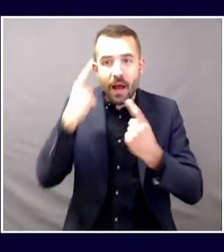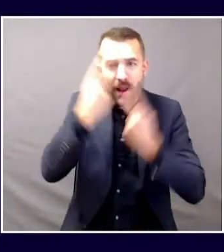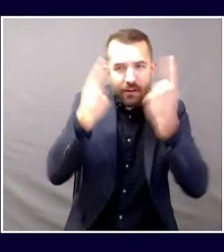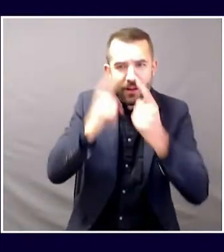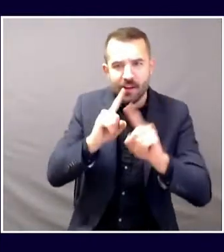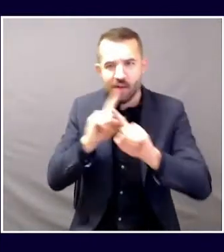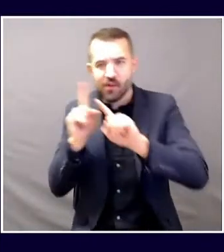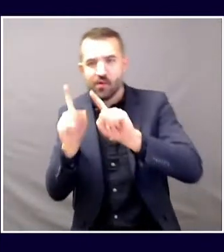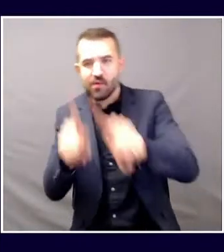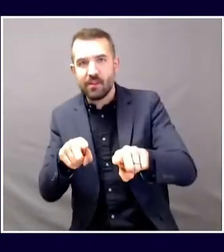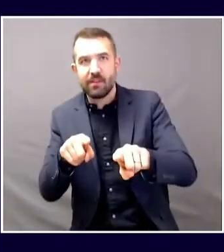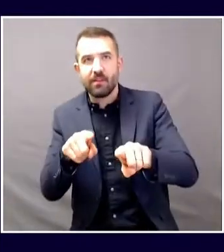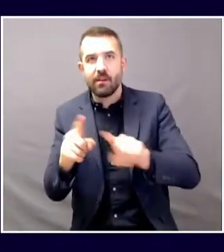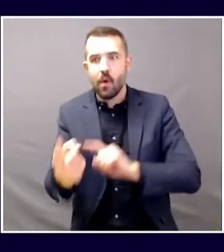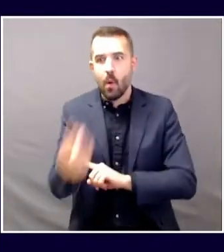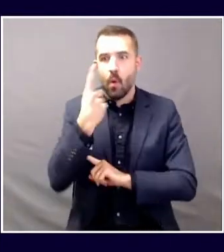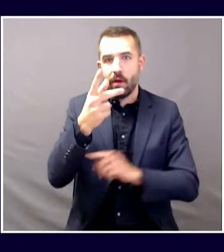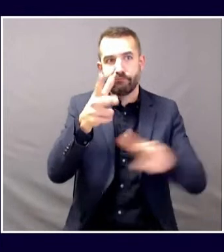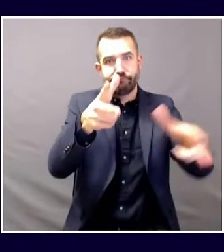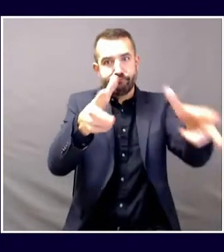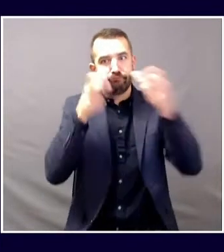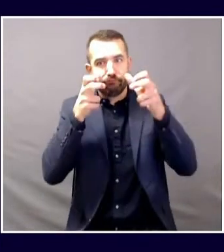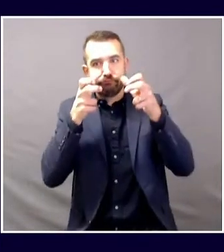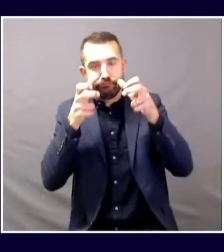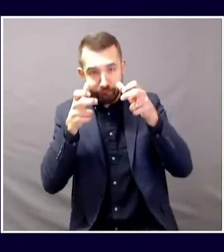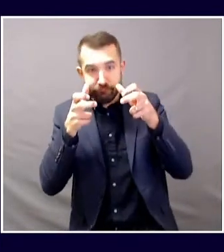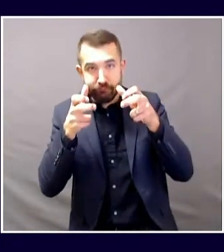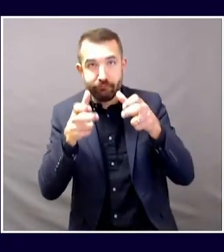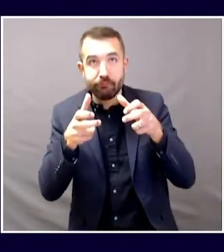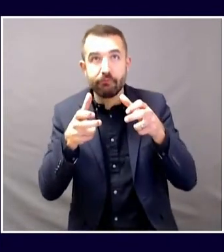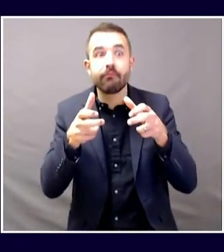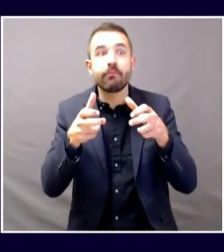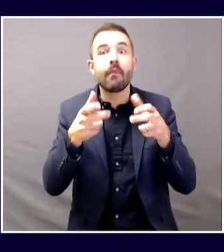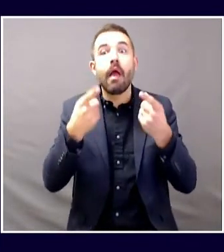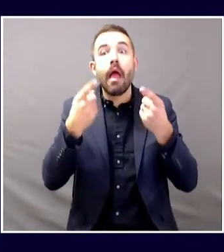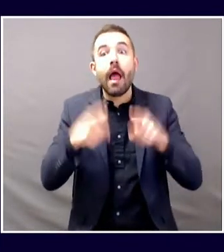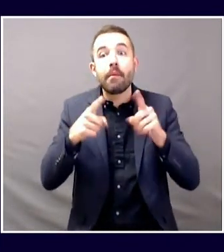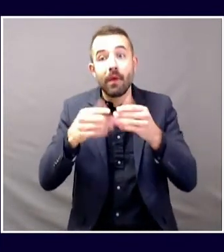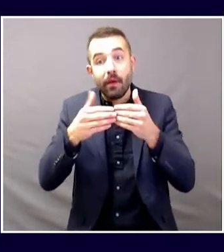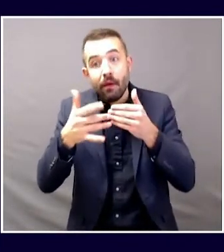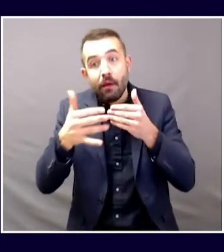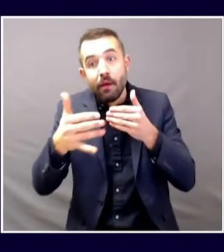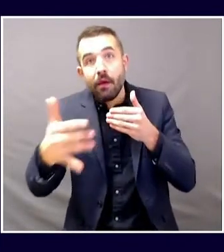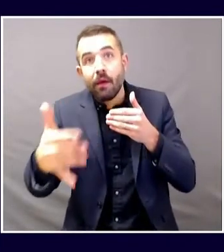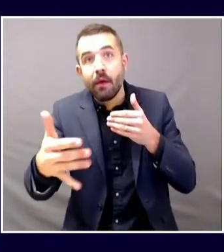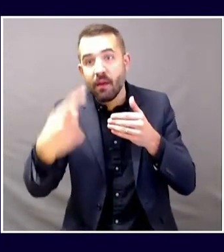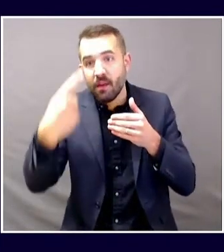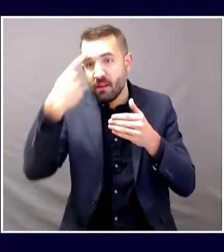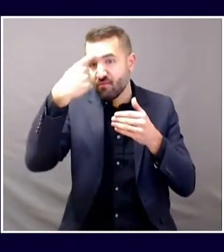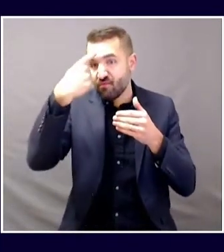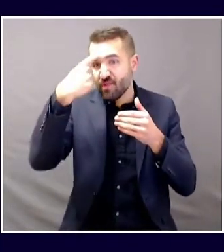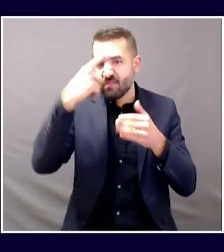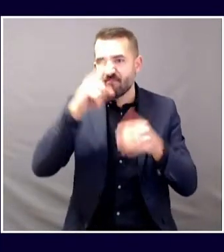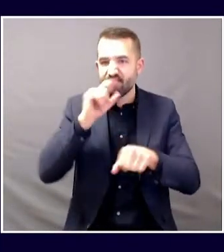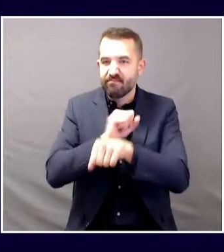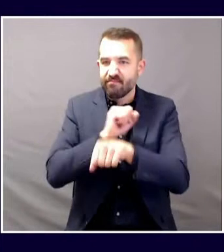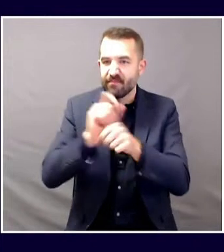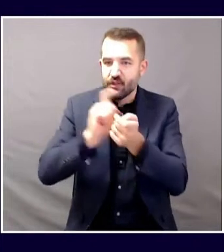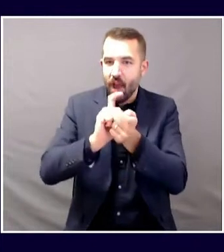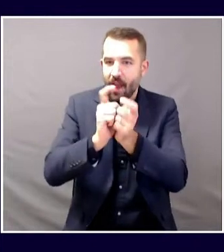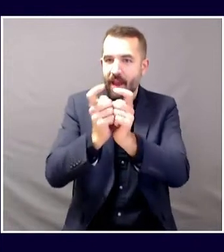perception. We've all experienced this. The initial understanding that we form about something is the